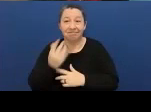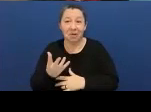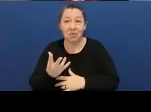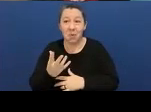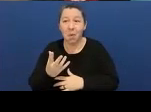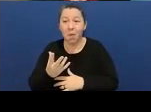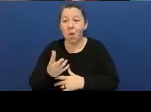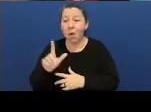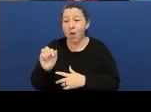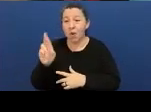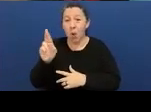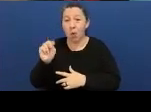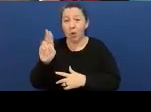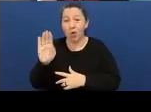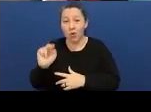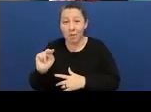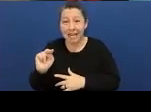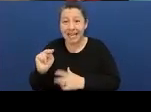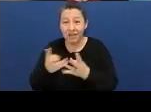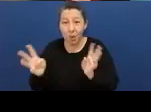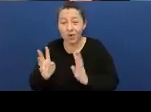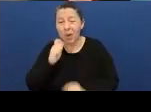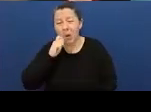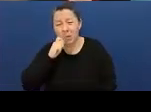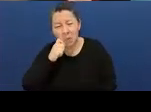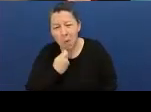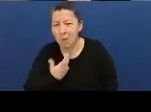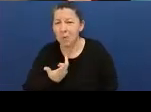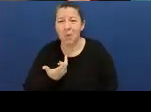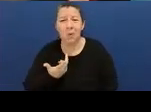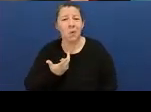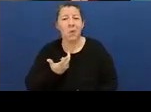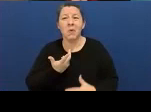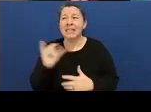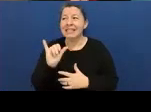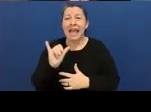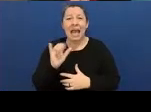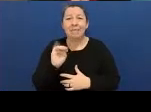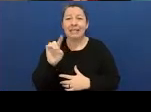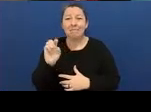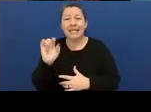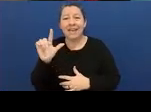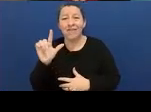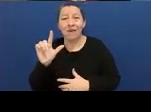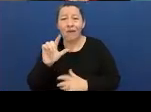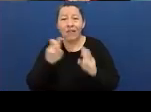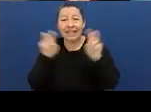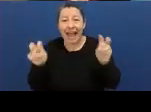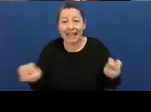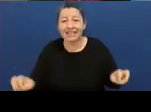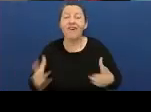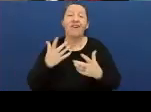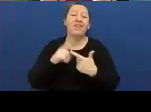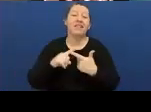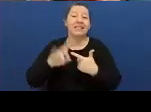so very cool. They are on par with medieval castles as far as their complexity and their defense